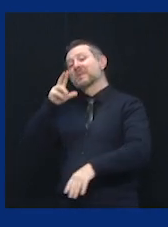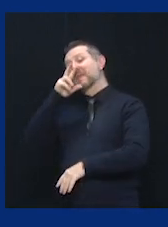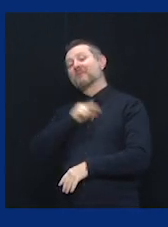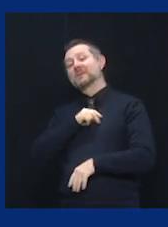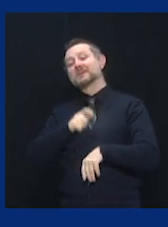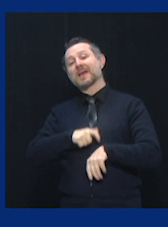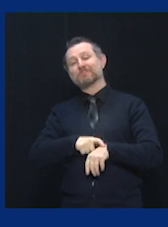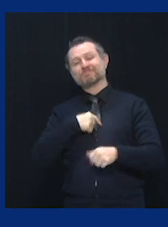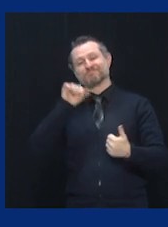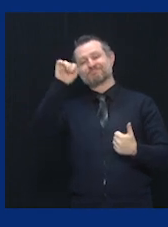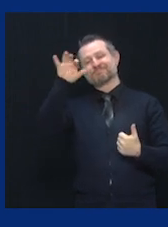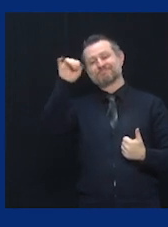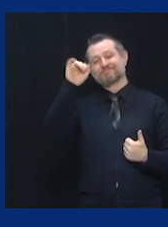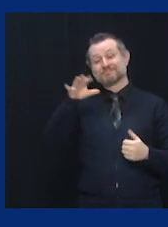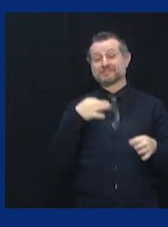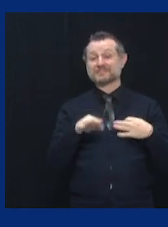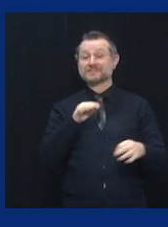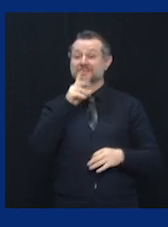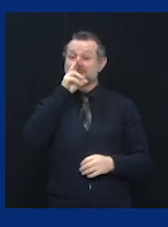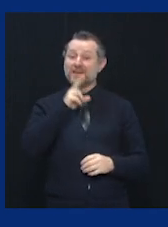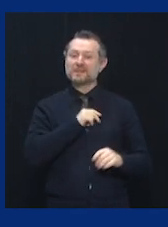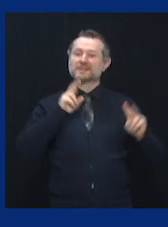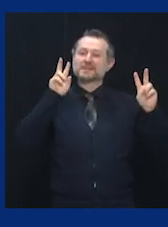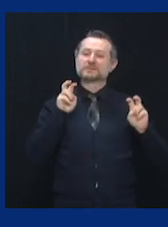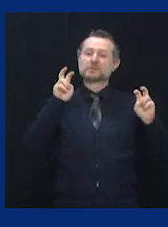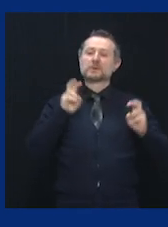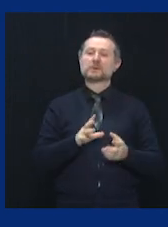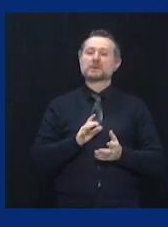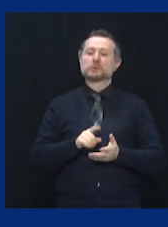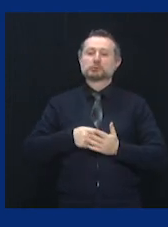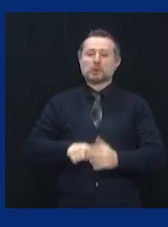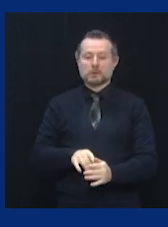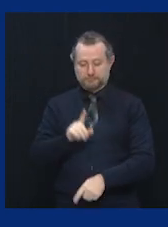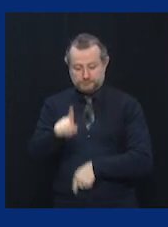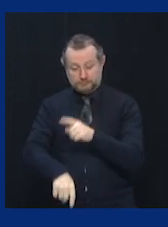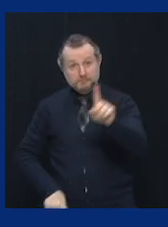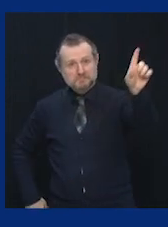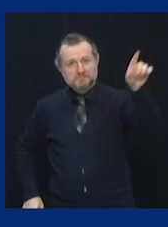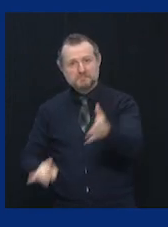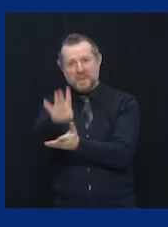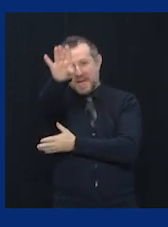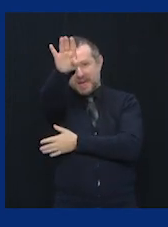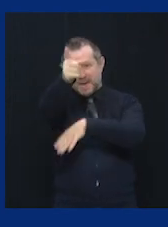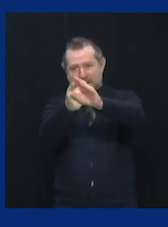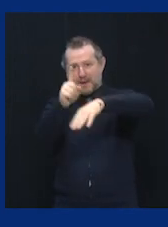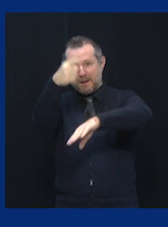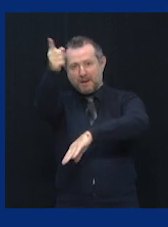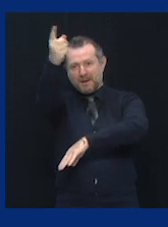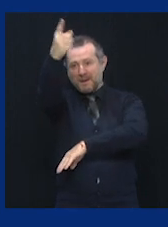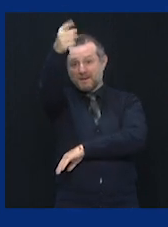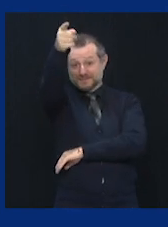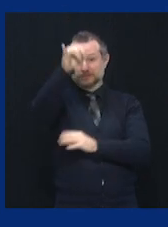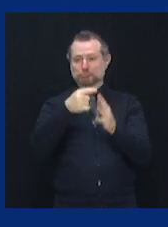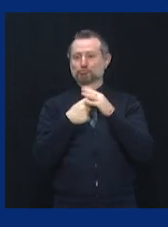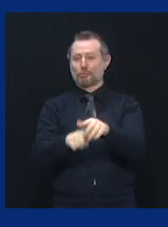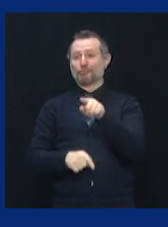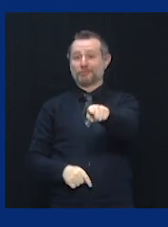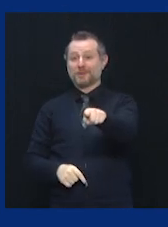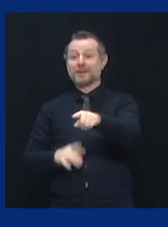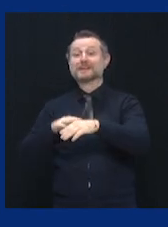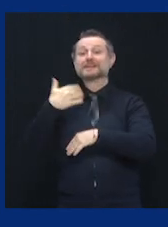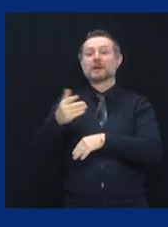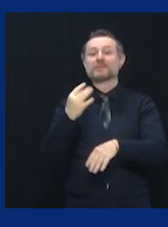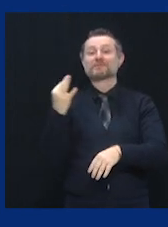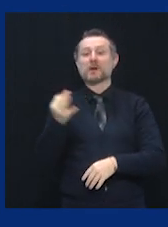Thanksgiving really is the kickoff of holiday season, right? You go to Thanksgiving, the next day is Black Friday, everybody